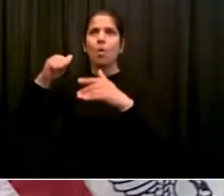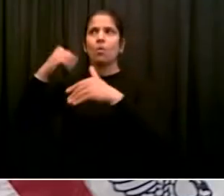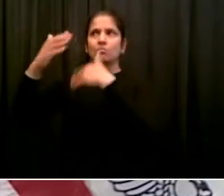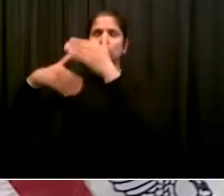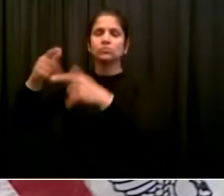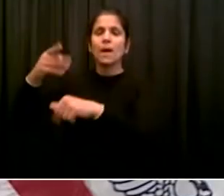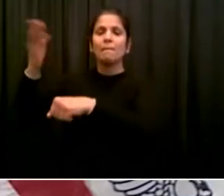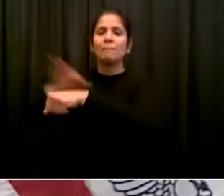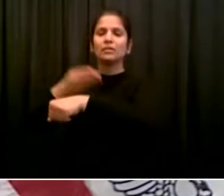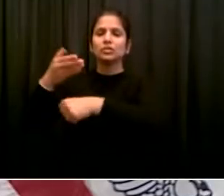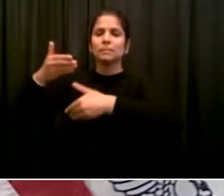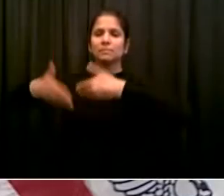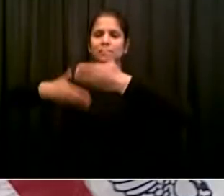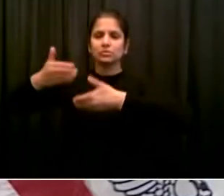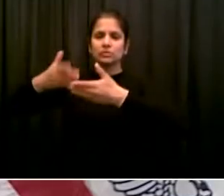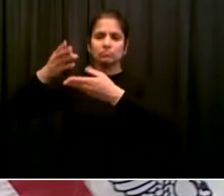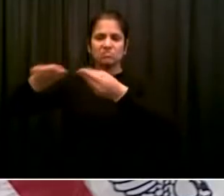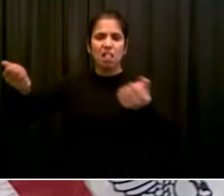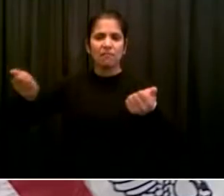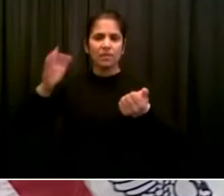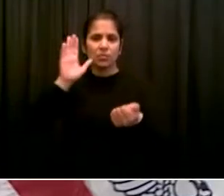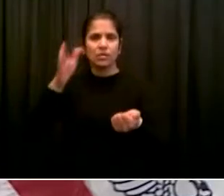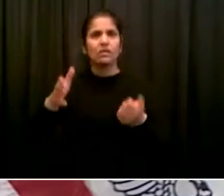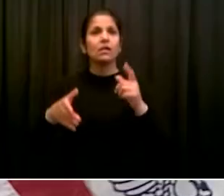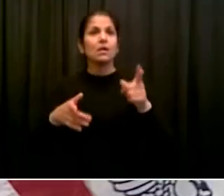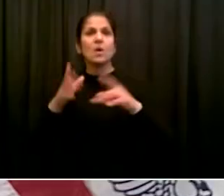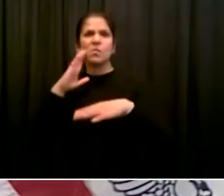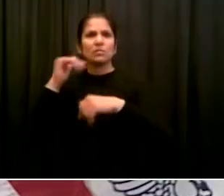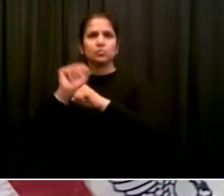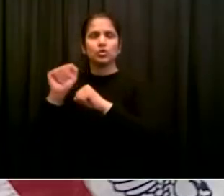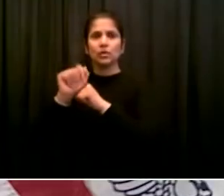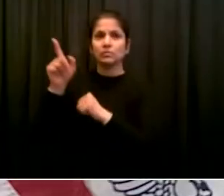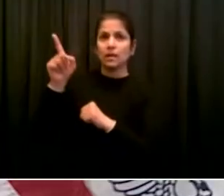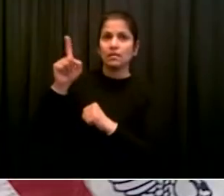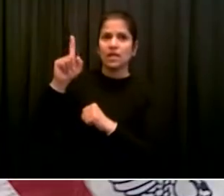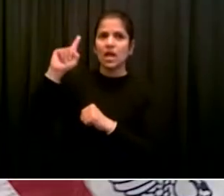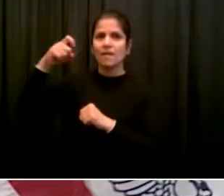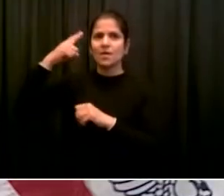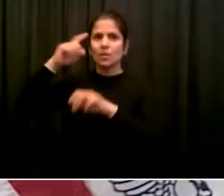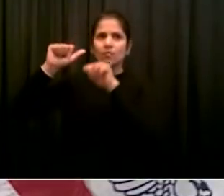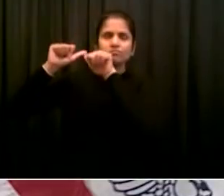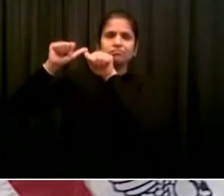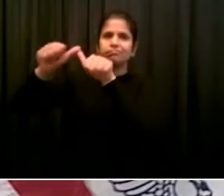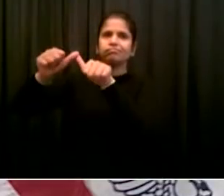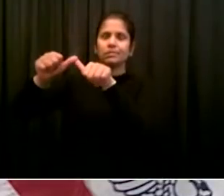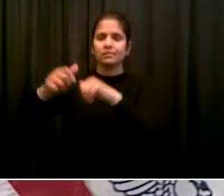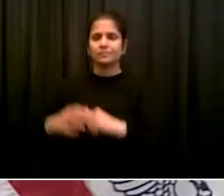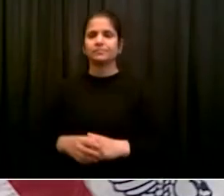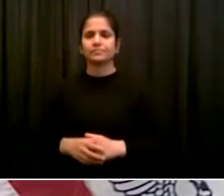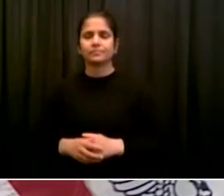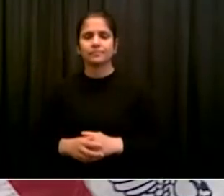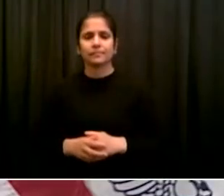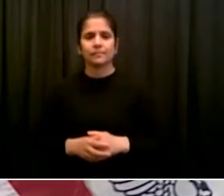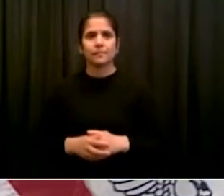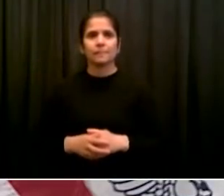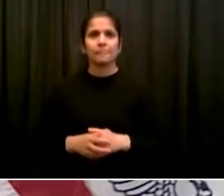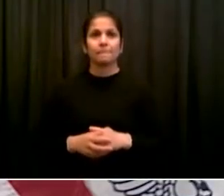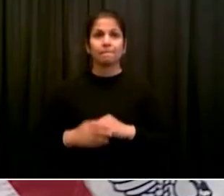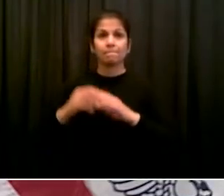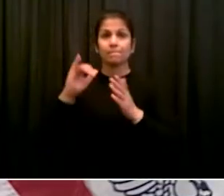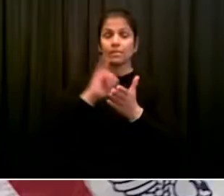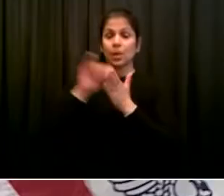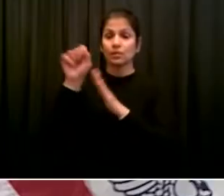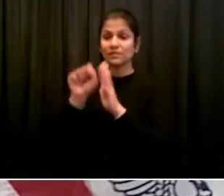the work of government's going to keep going forward. You know, we're here every single day doing our work. The state legislature is doing its work